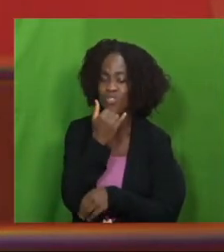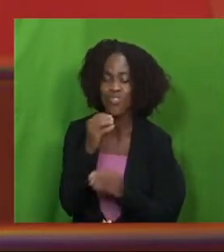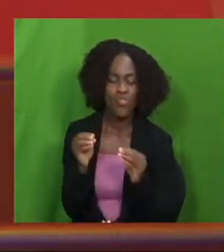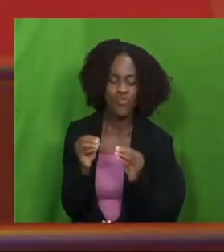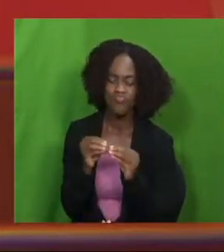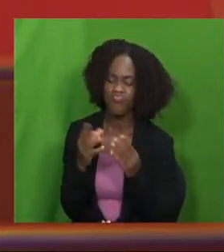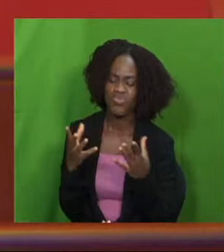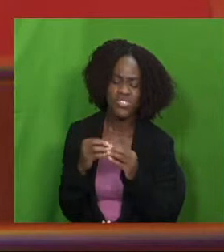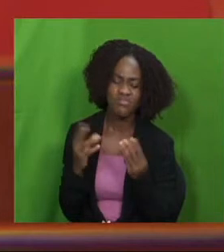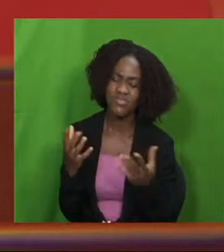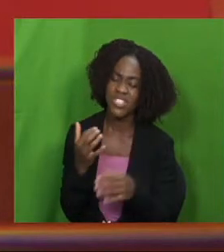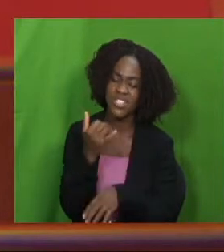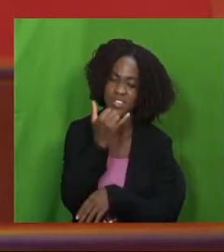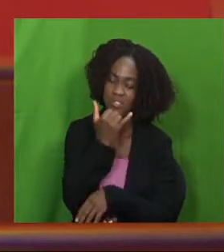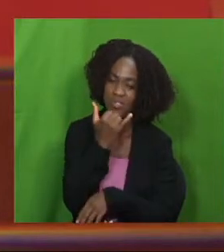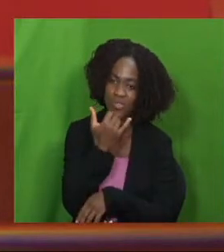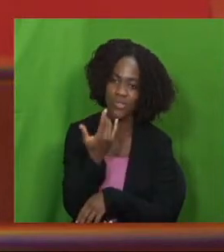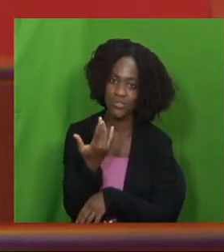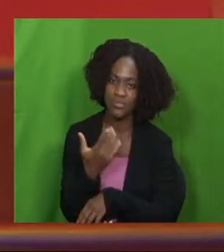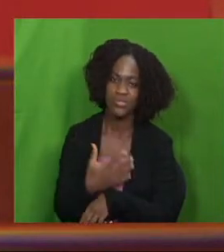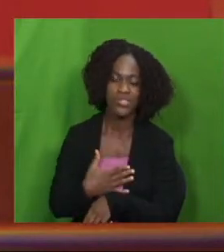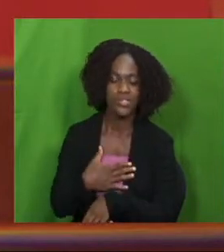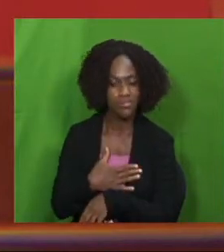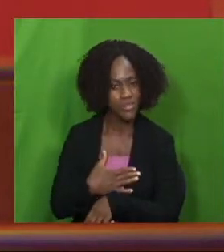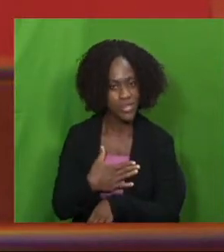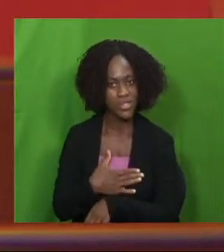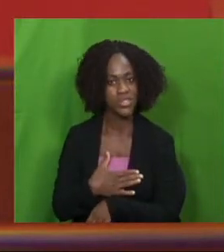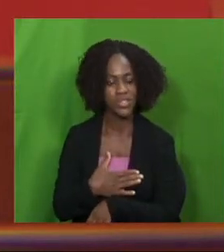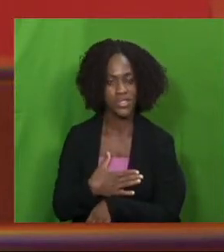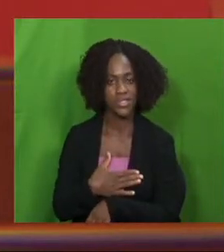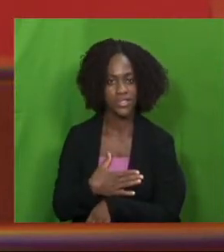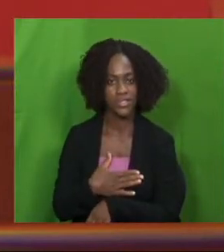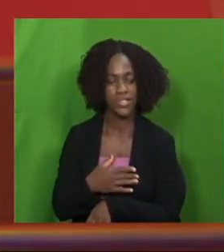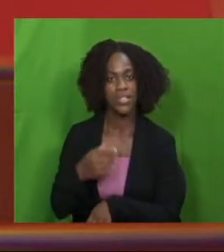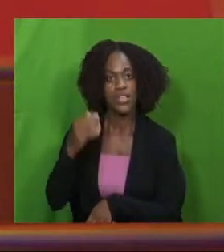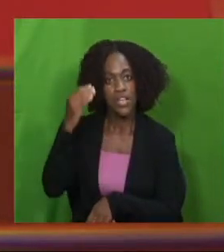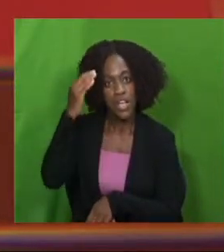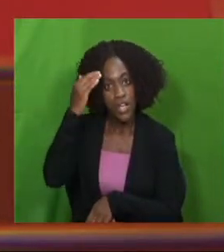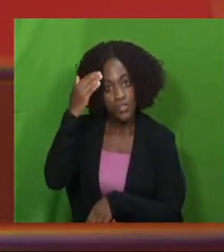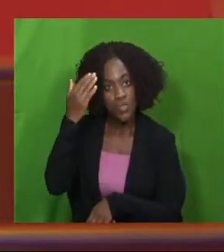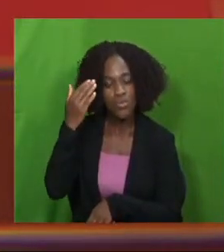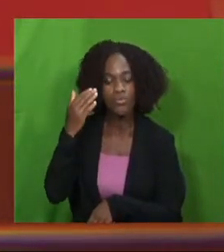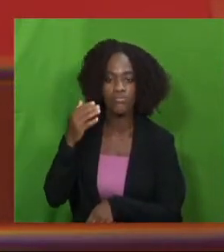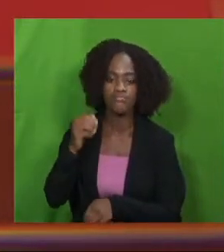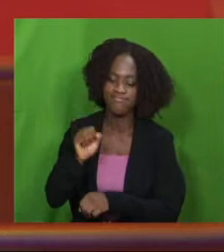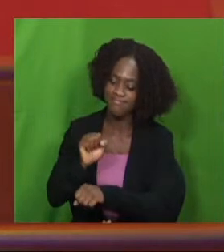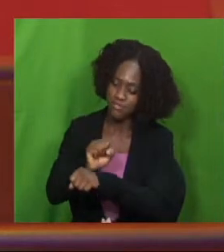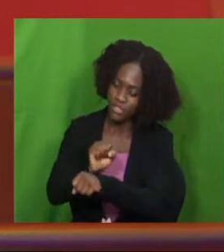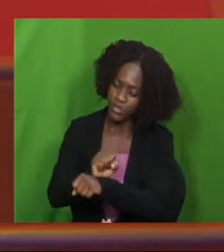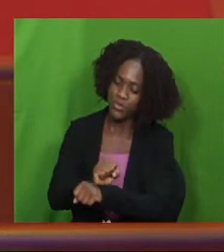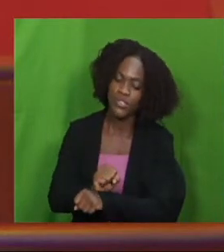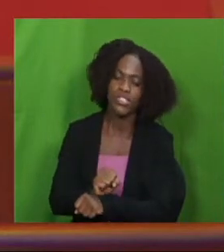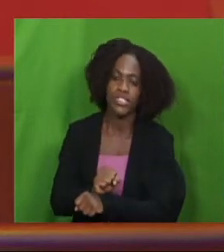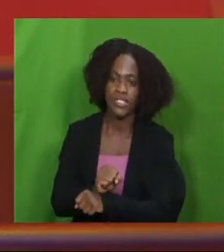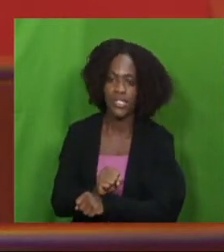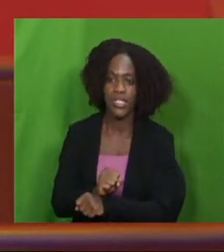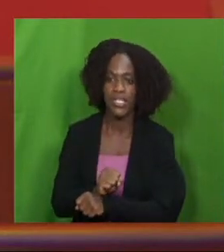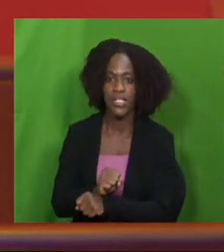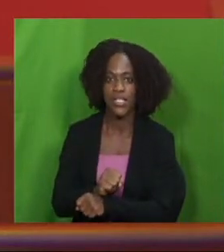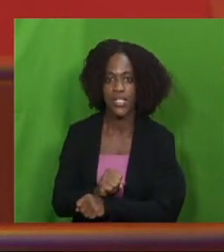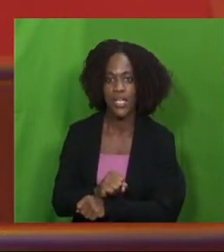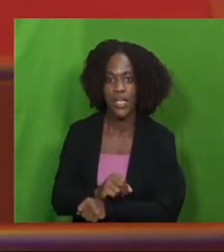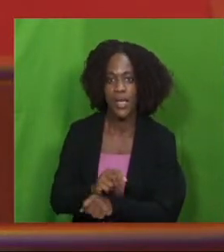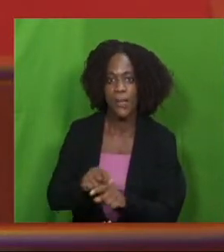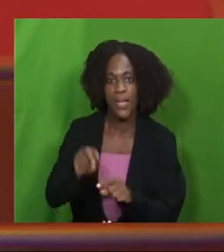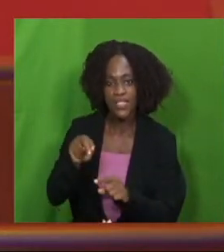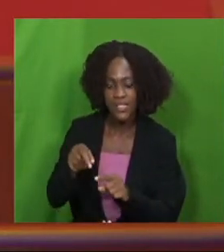errors in this, and so please, I'm aware of the movement, and we need to guide them to do